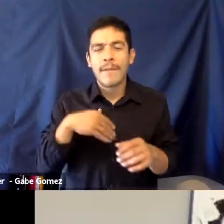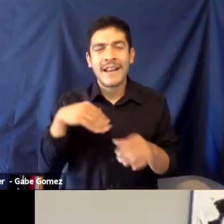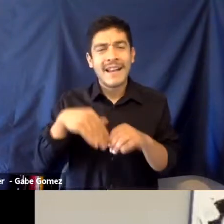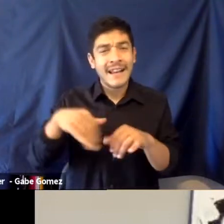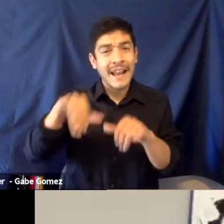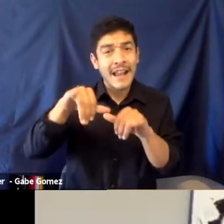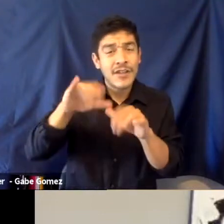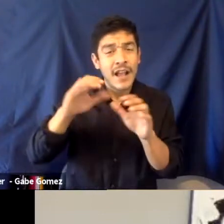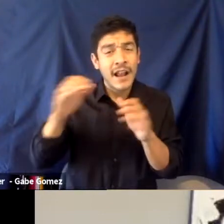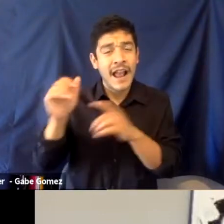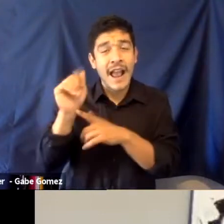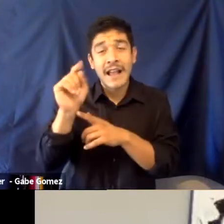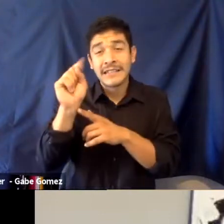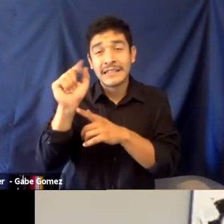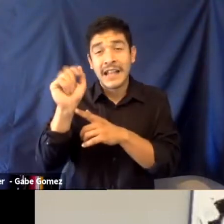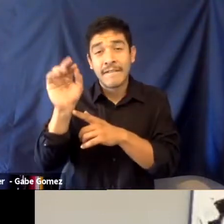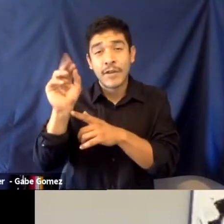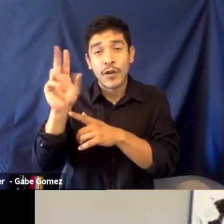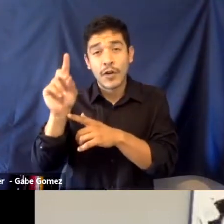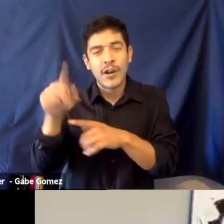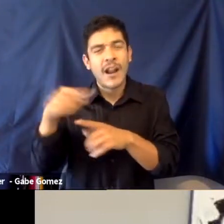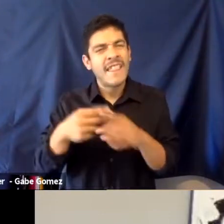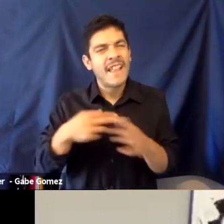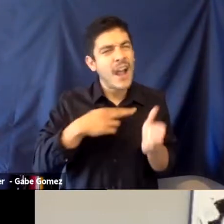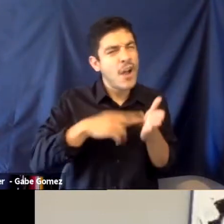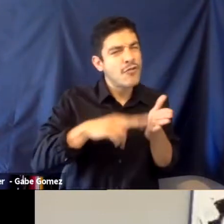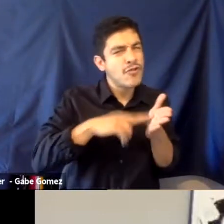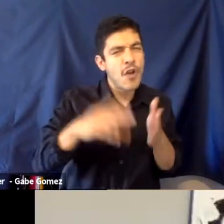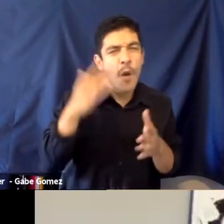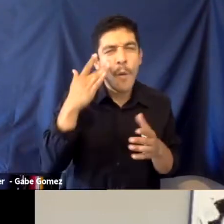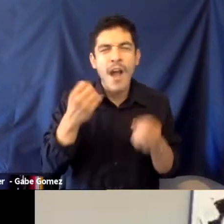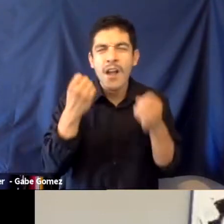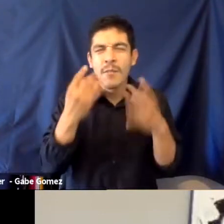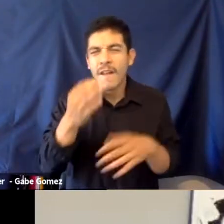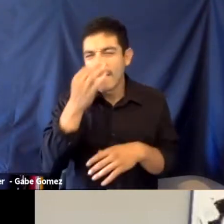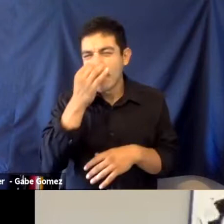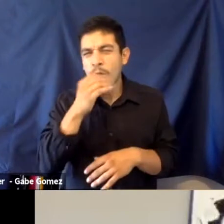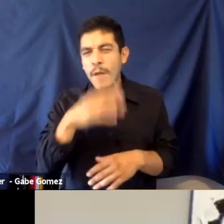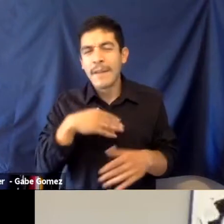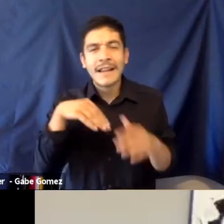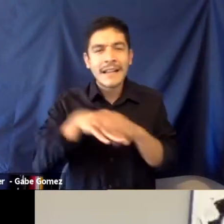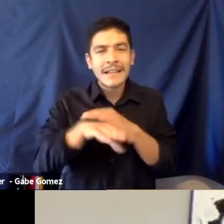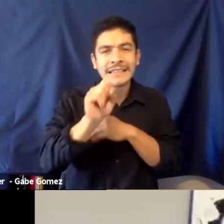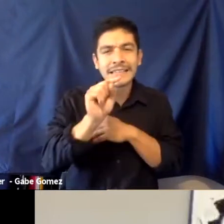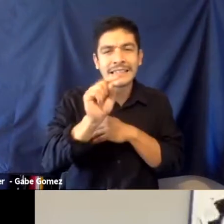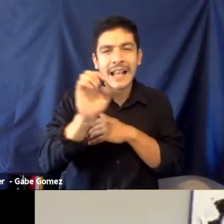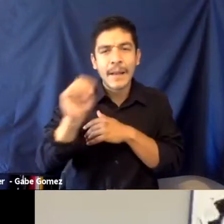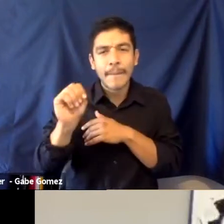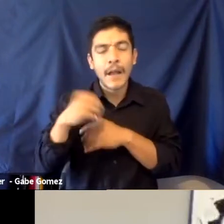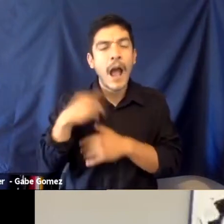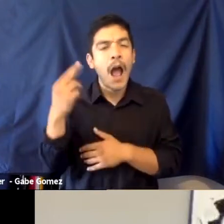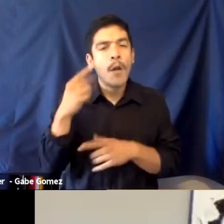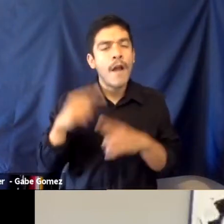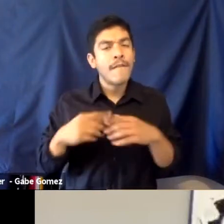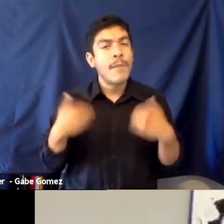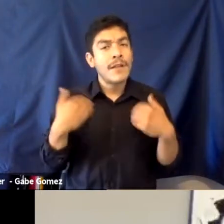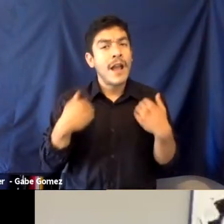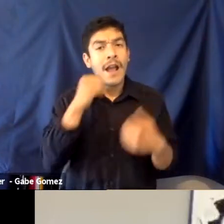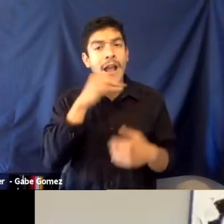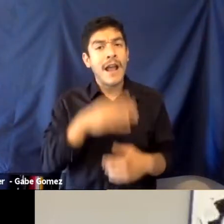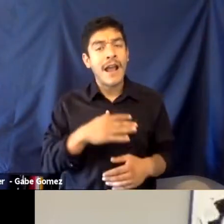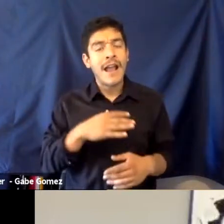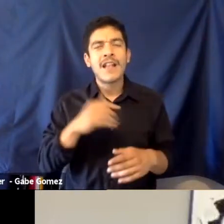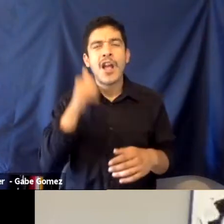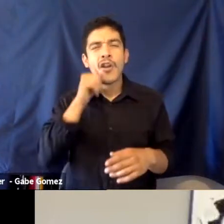when I started to research why so few girls go into STEM, I realized that from a young age, girls are really at a